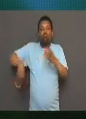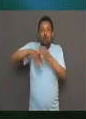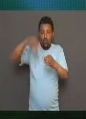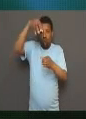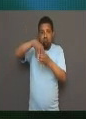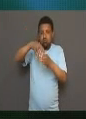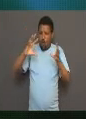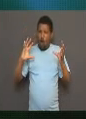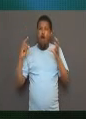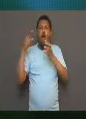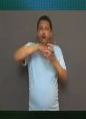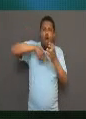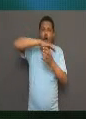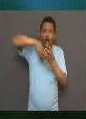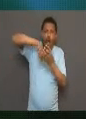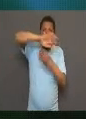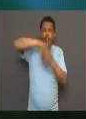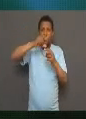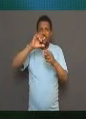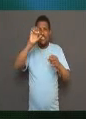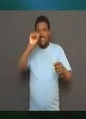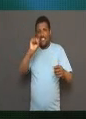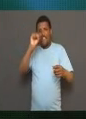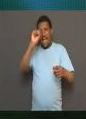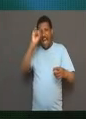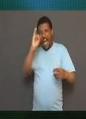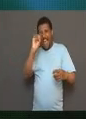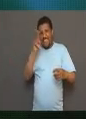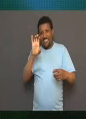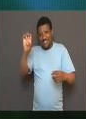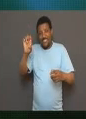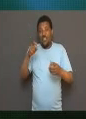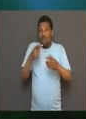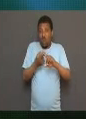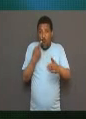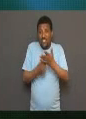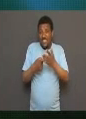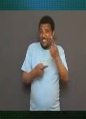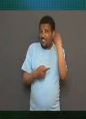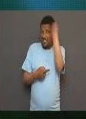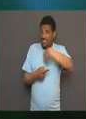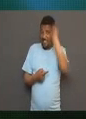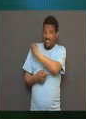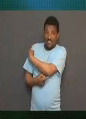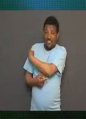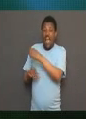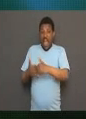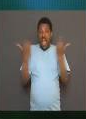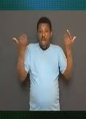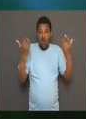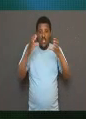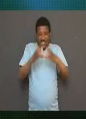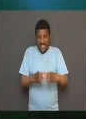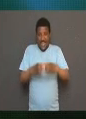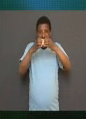sides. From this image, can you think of how the